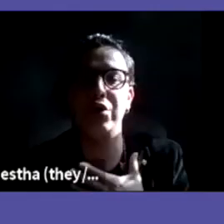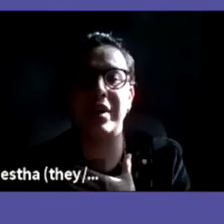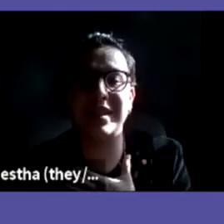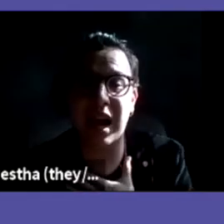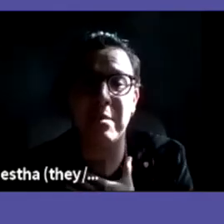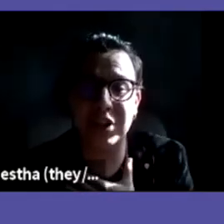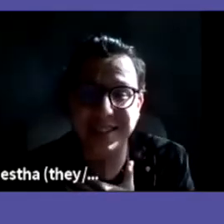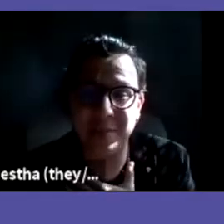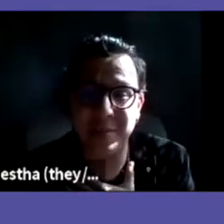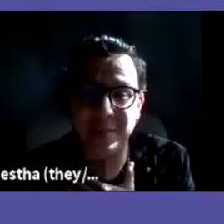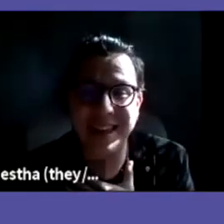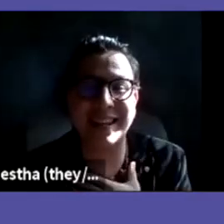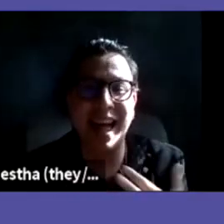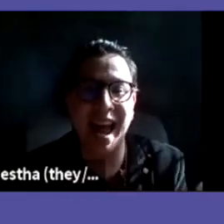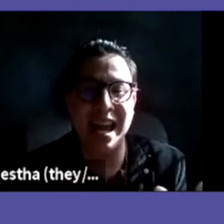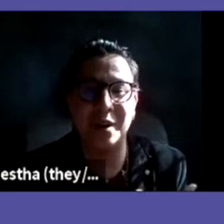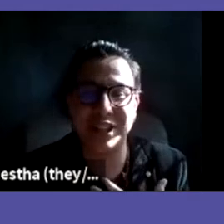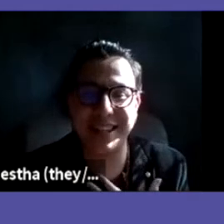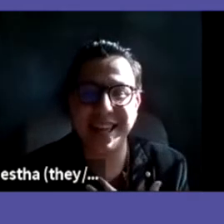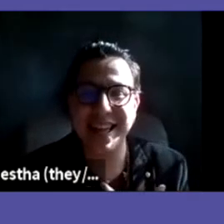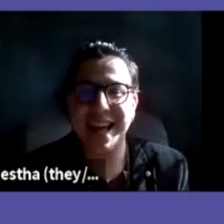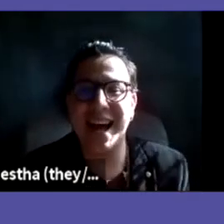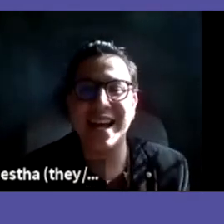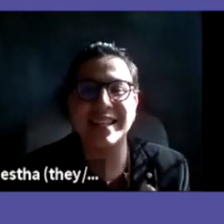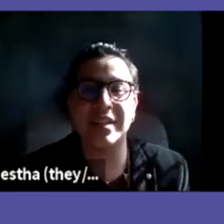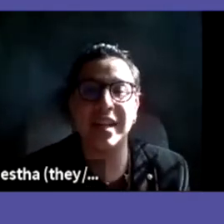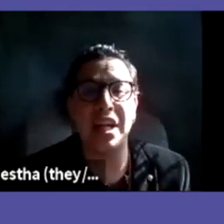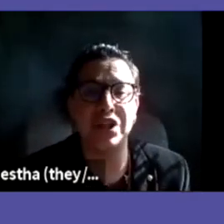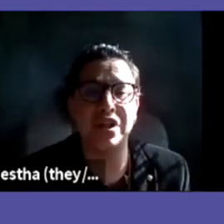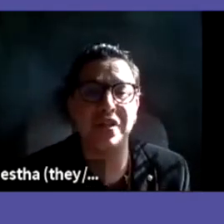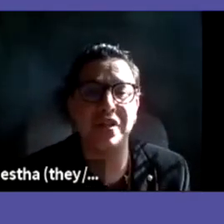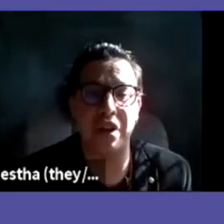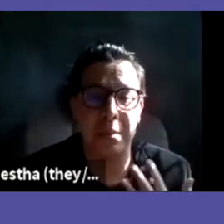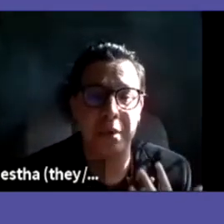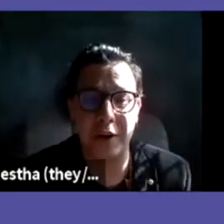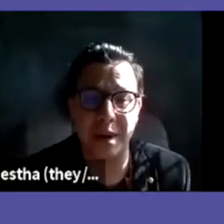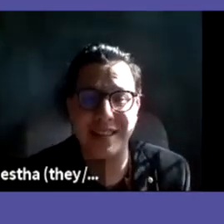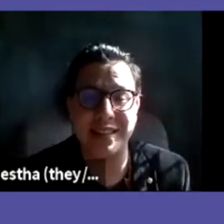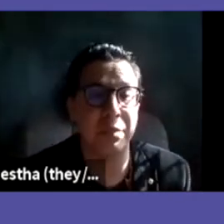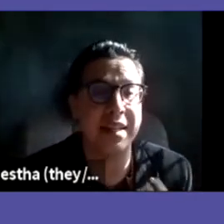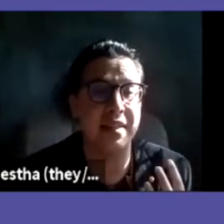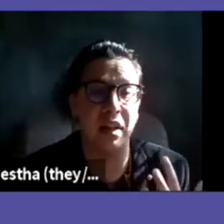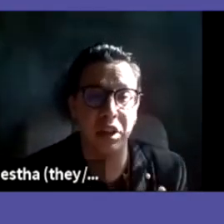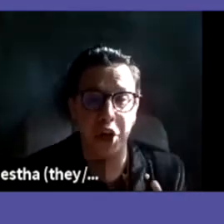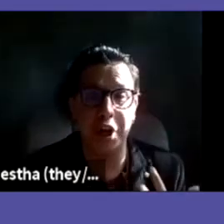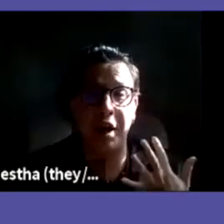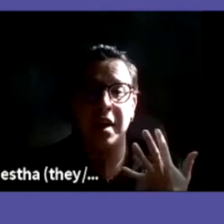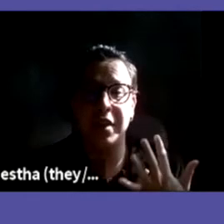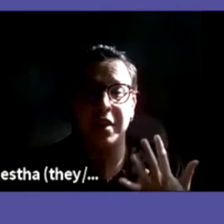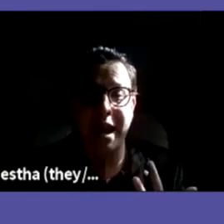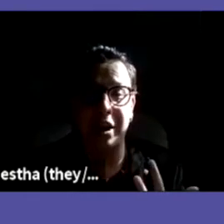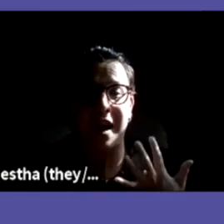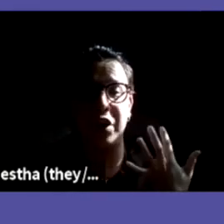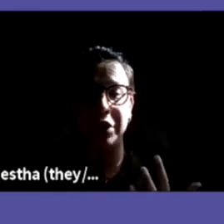you can see our mission statement, and allied with our mission is our dedication to fostering programming that celebrates the learner,